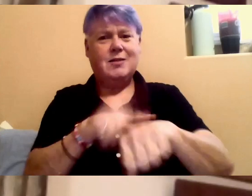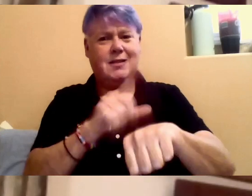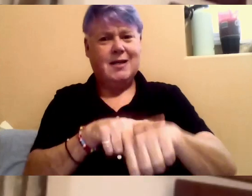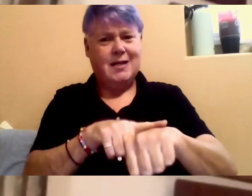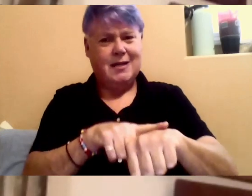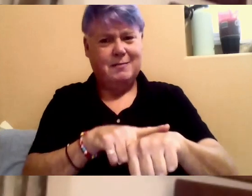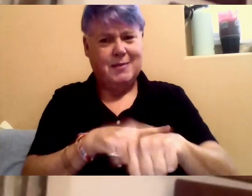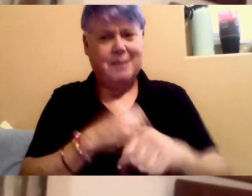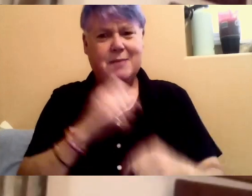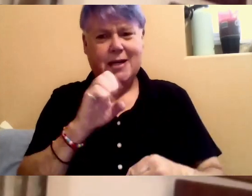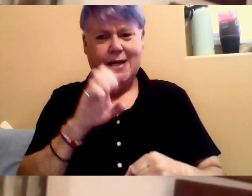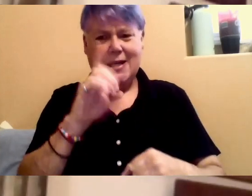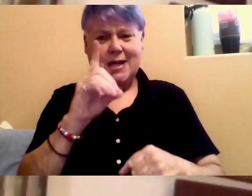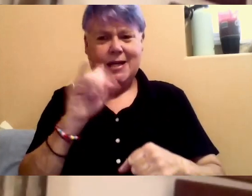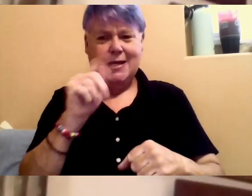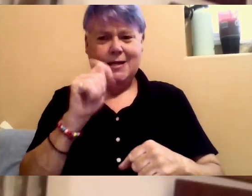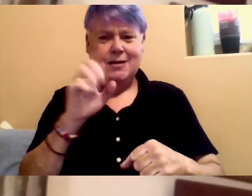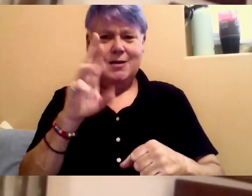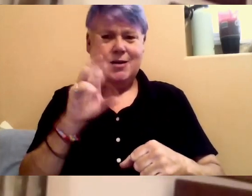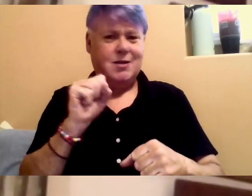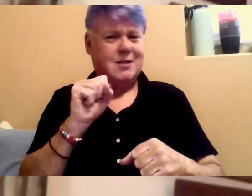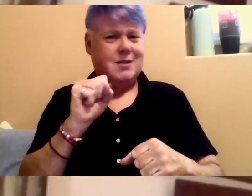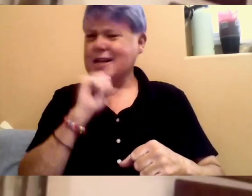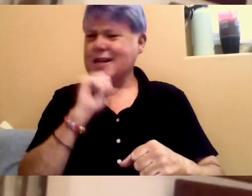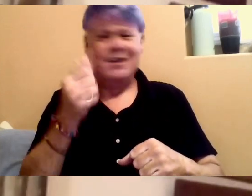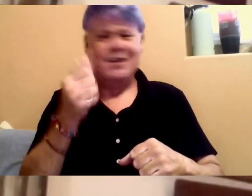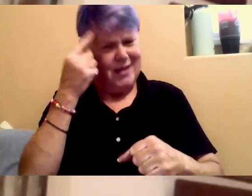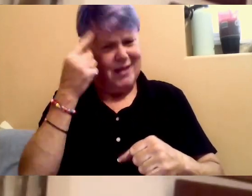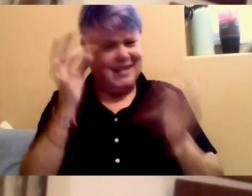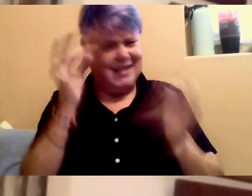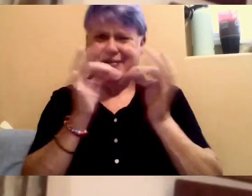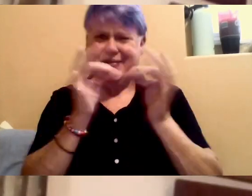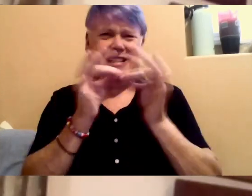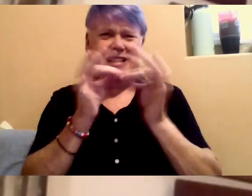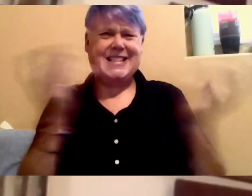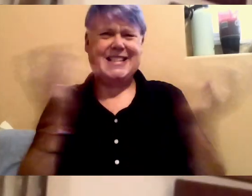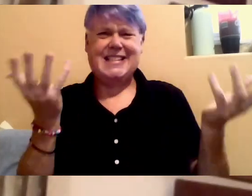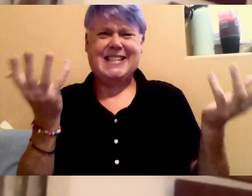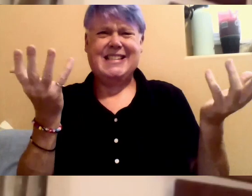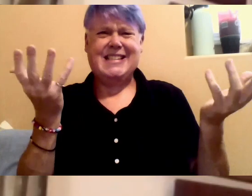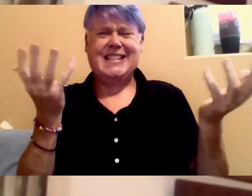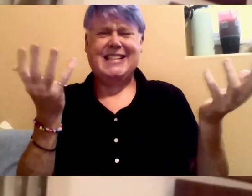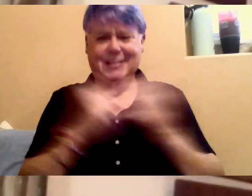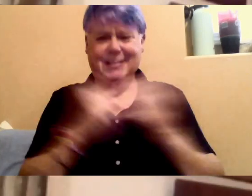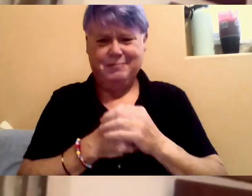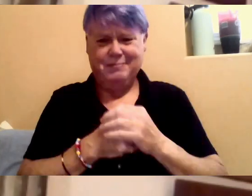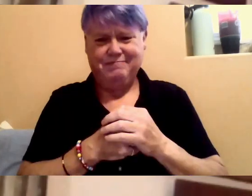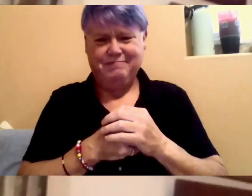crazy saying, I don't think this fits. I